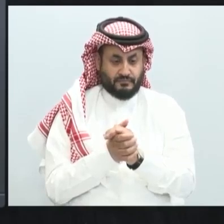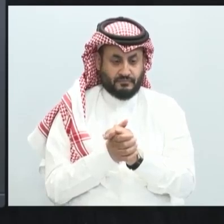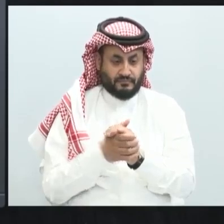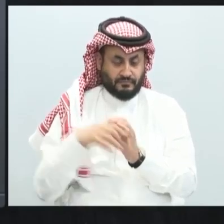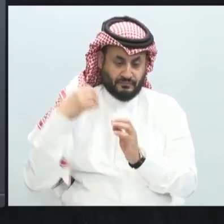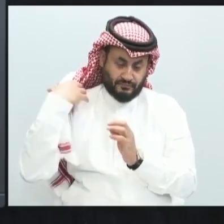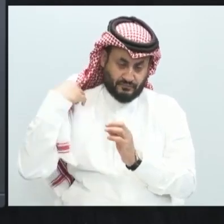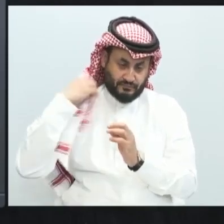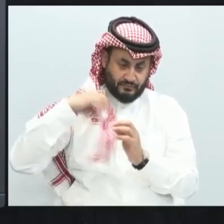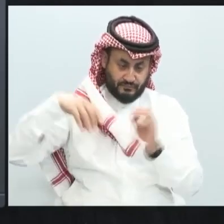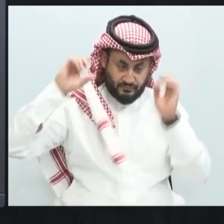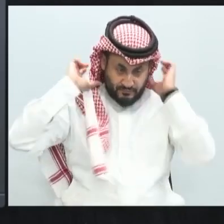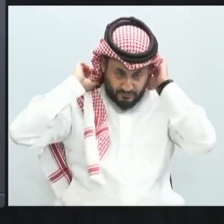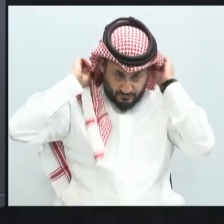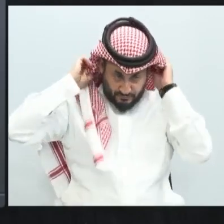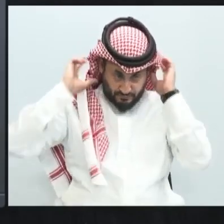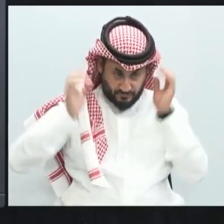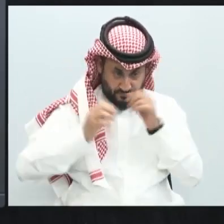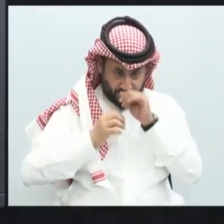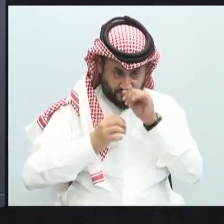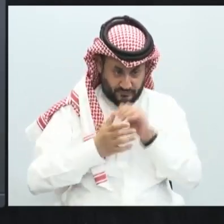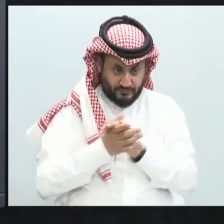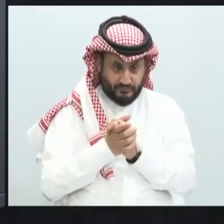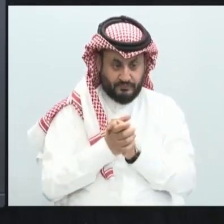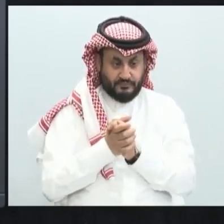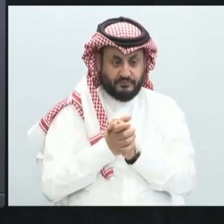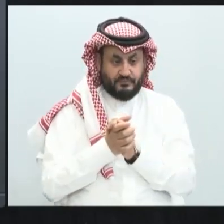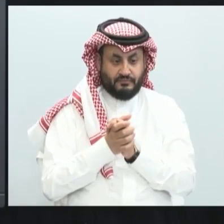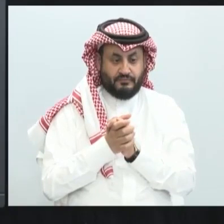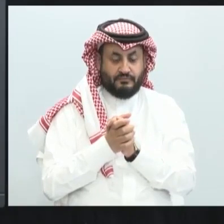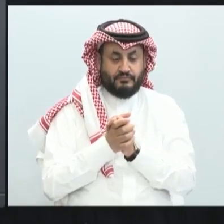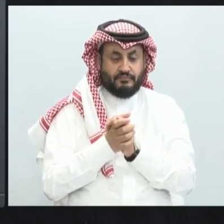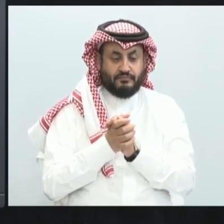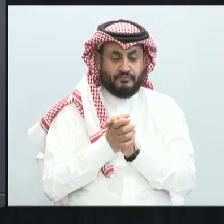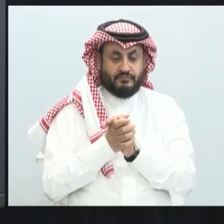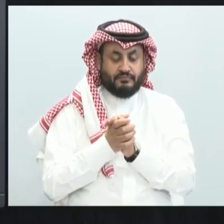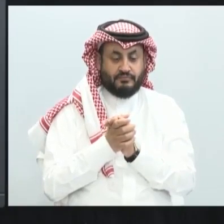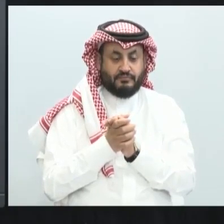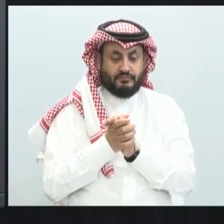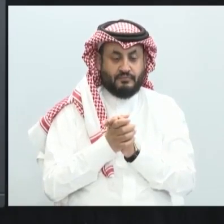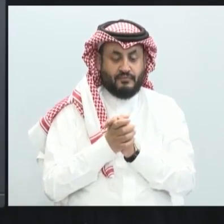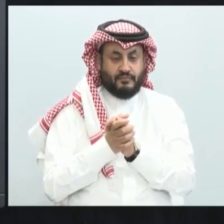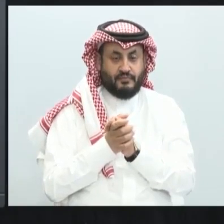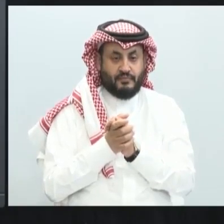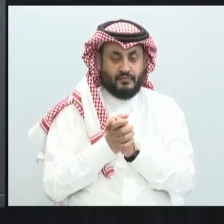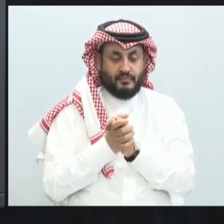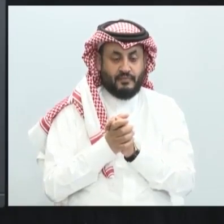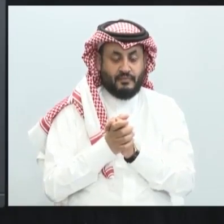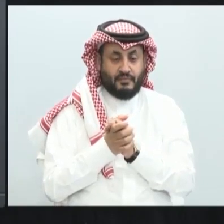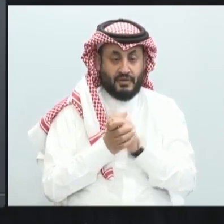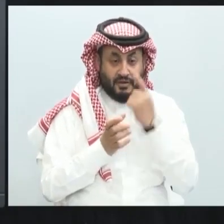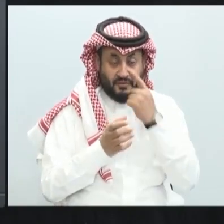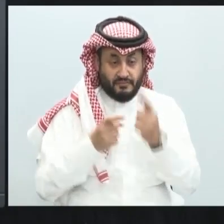the verb that we use to express or to talk about our plans. But here, go